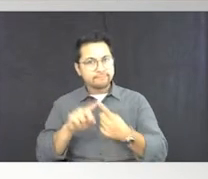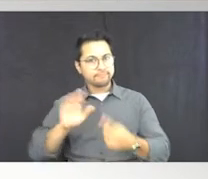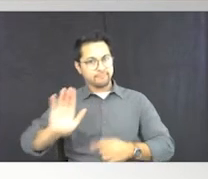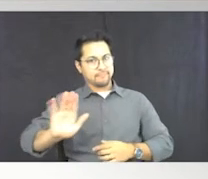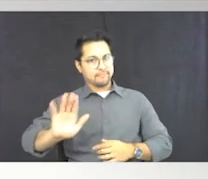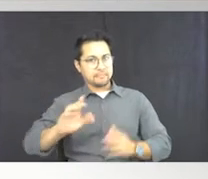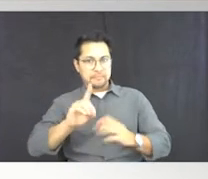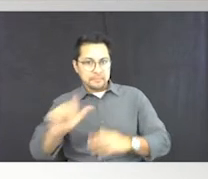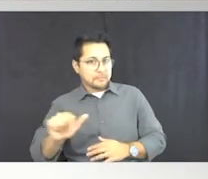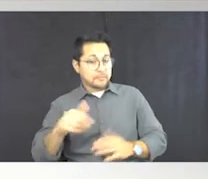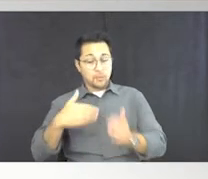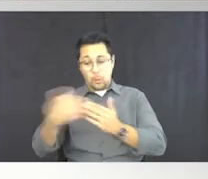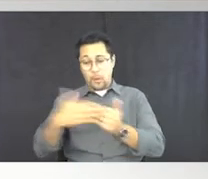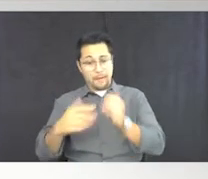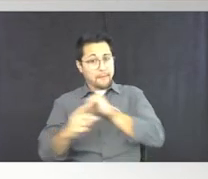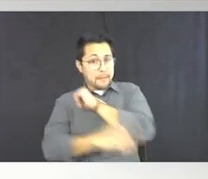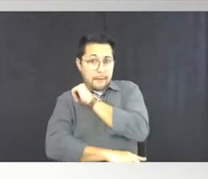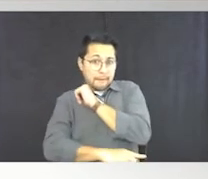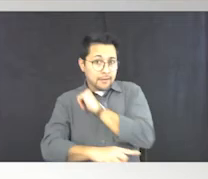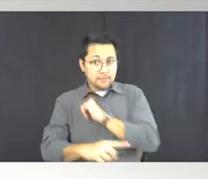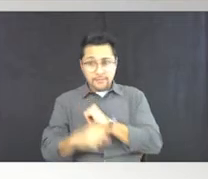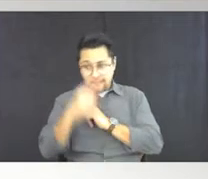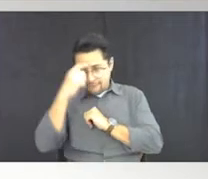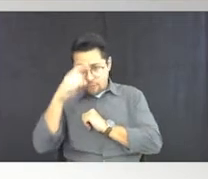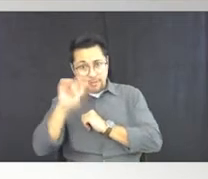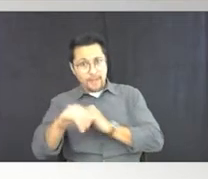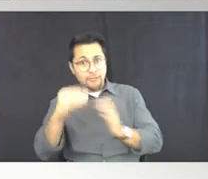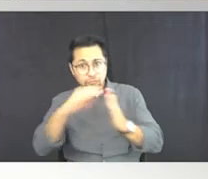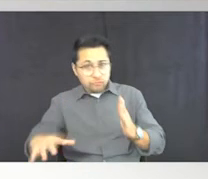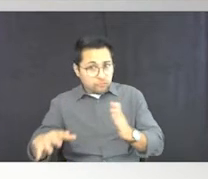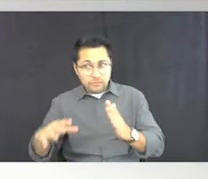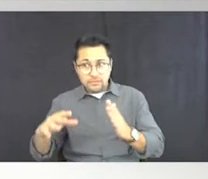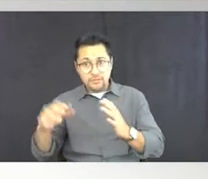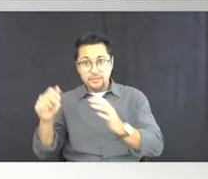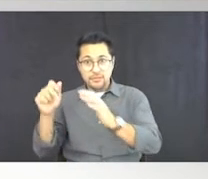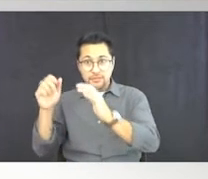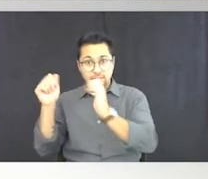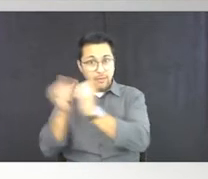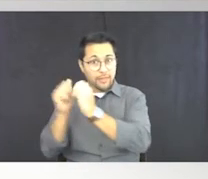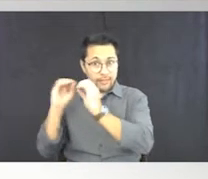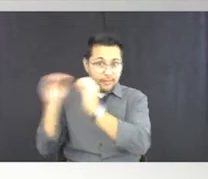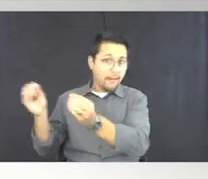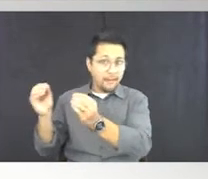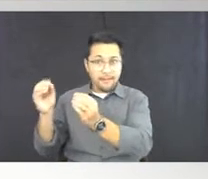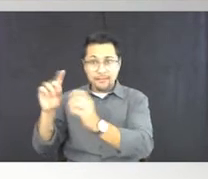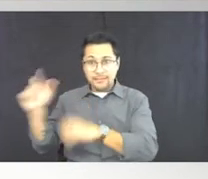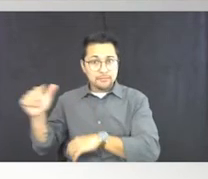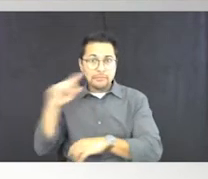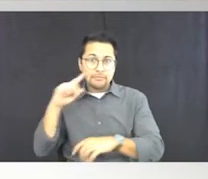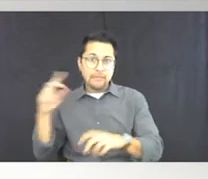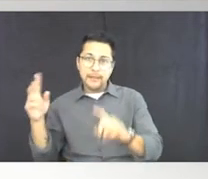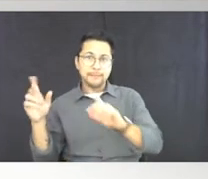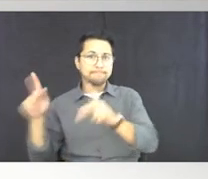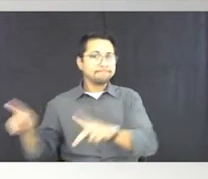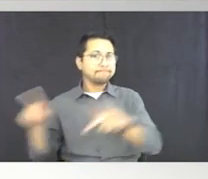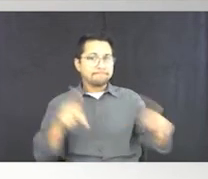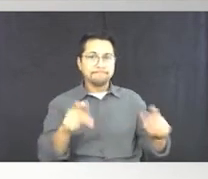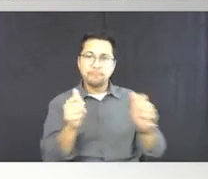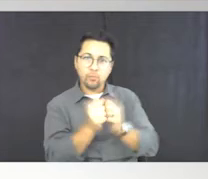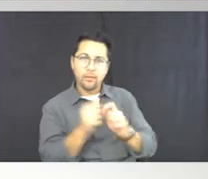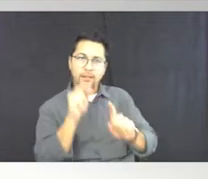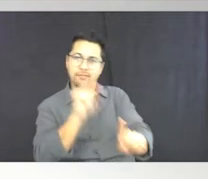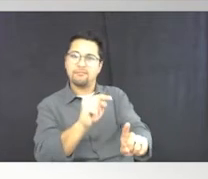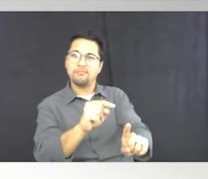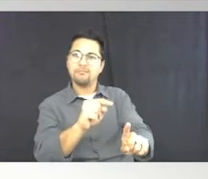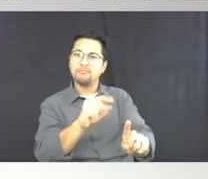disability, whatever the ramifications are for the students without disabilities could apply for the student with disabilities.